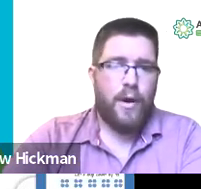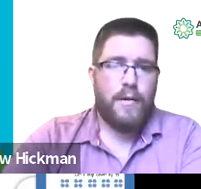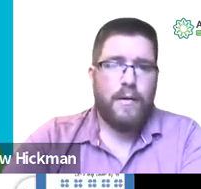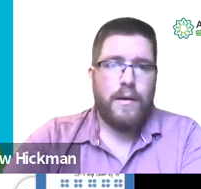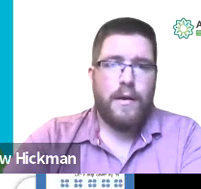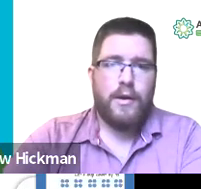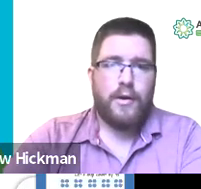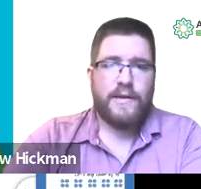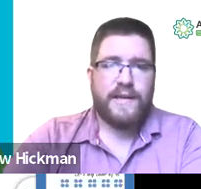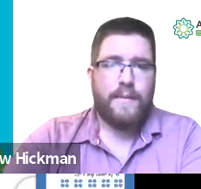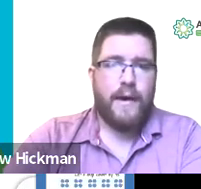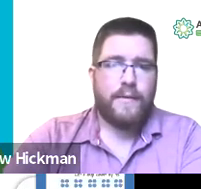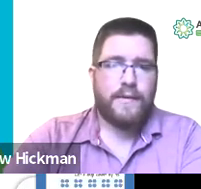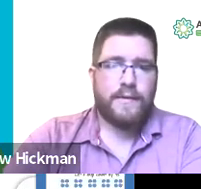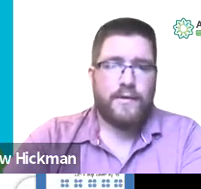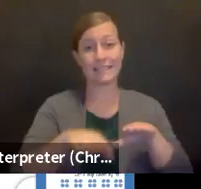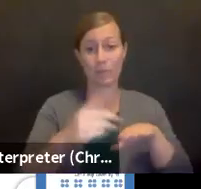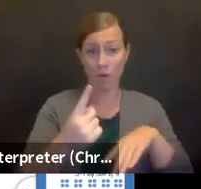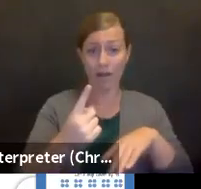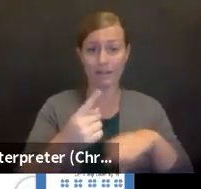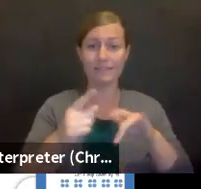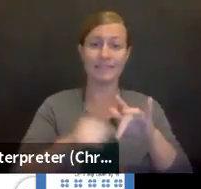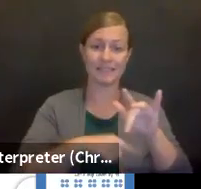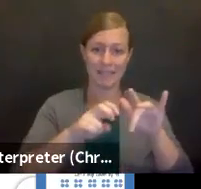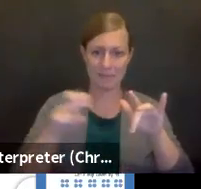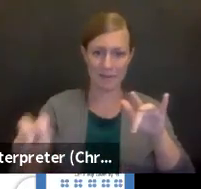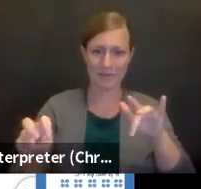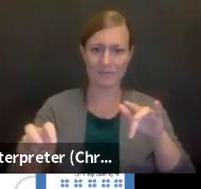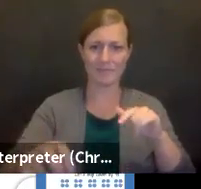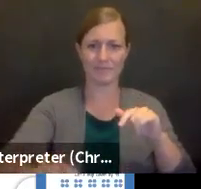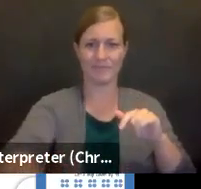Step 1, you're going to skip count. So this one is 4,